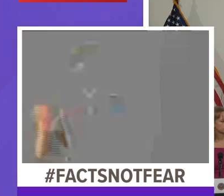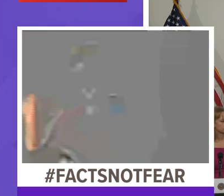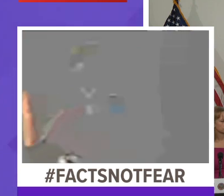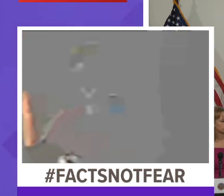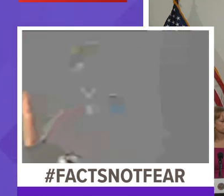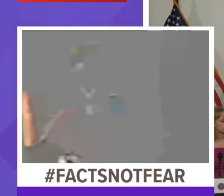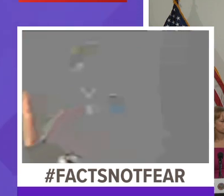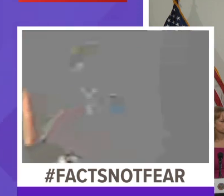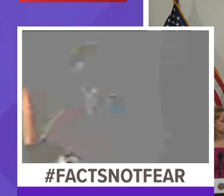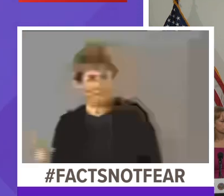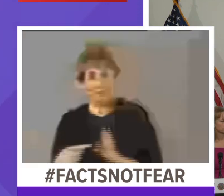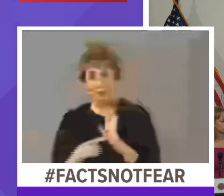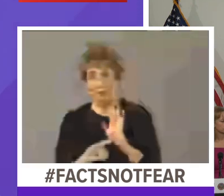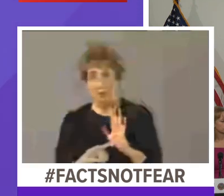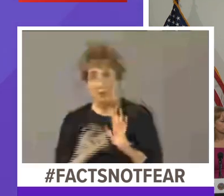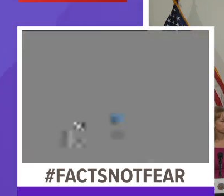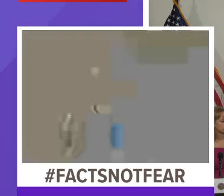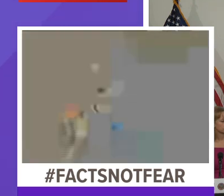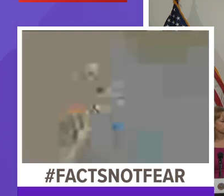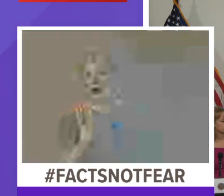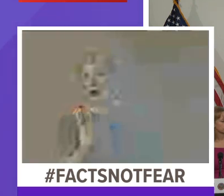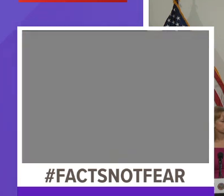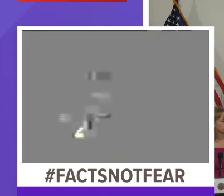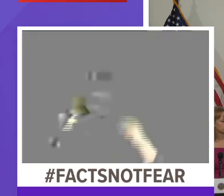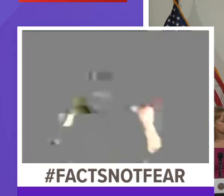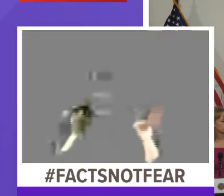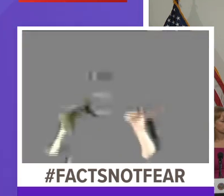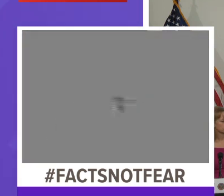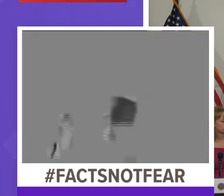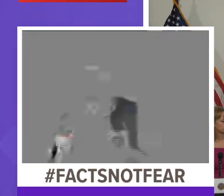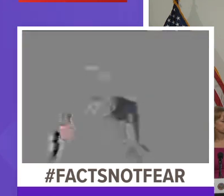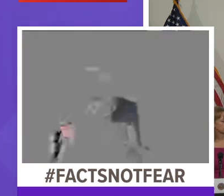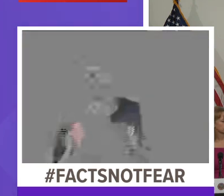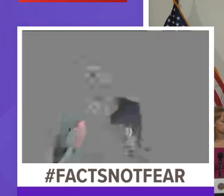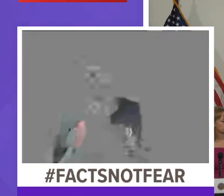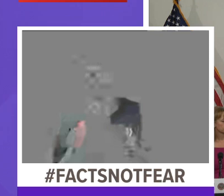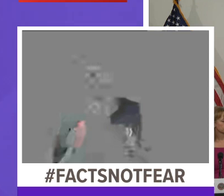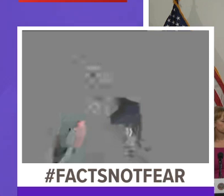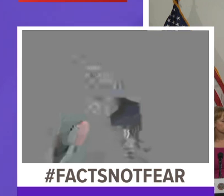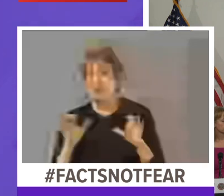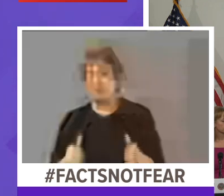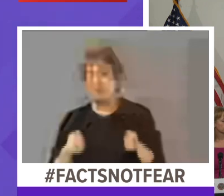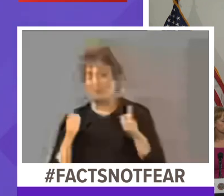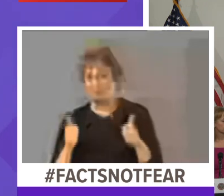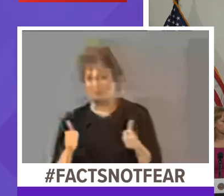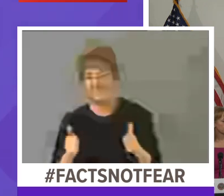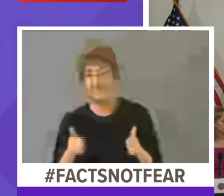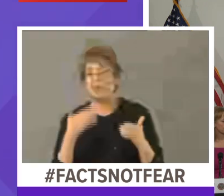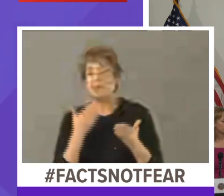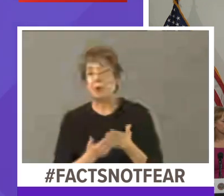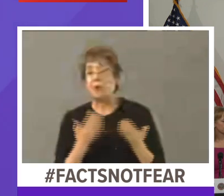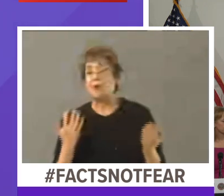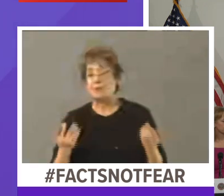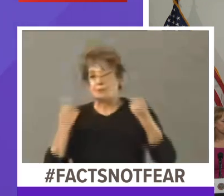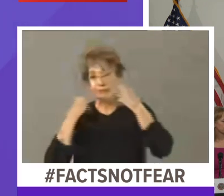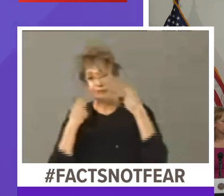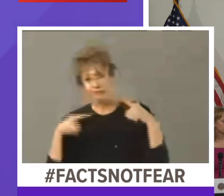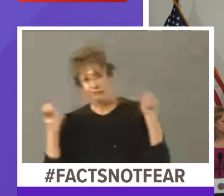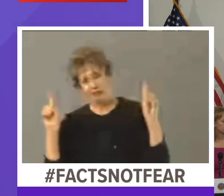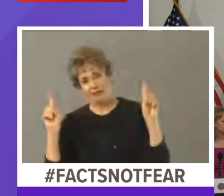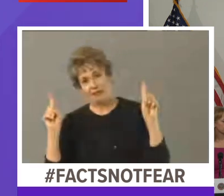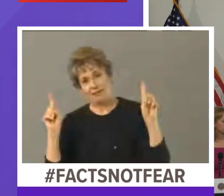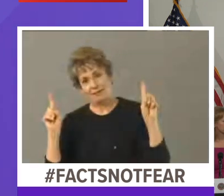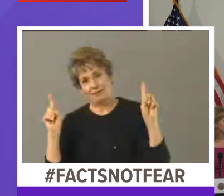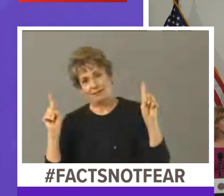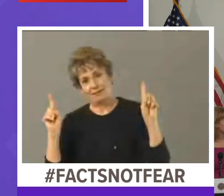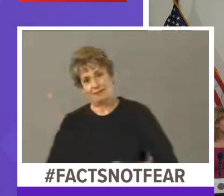and your actions that you have made have put us below 1. You can see where other states